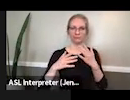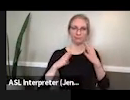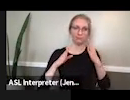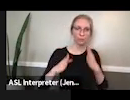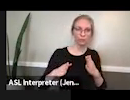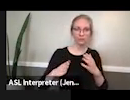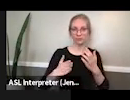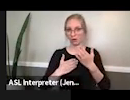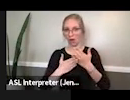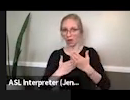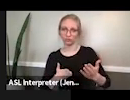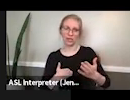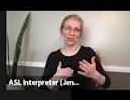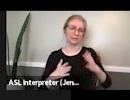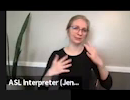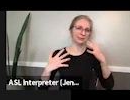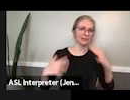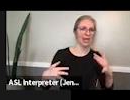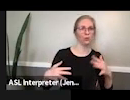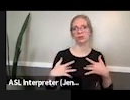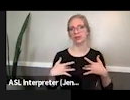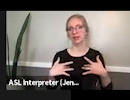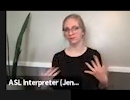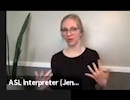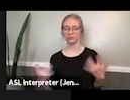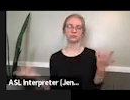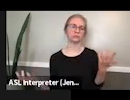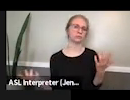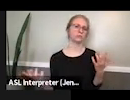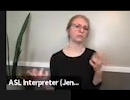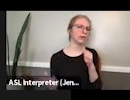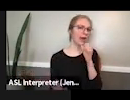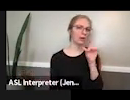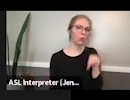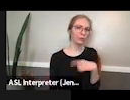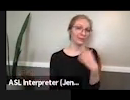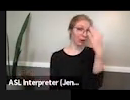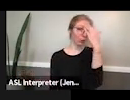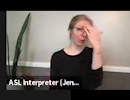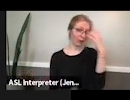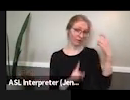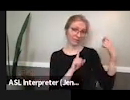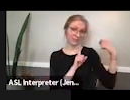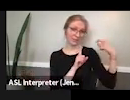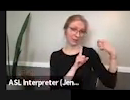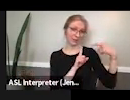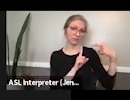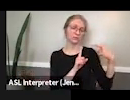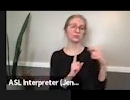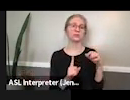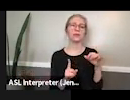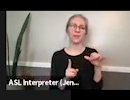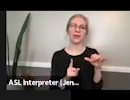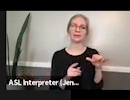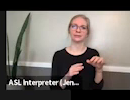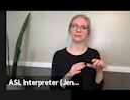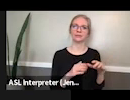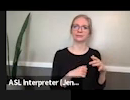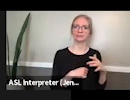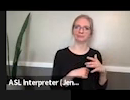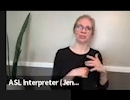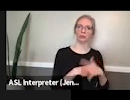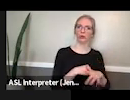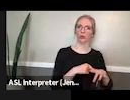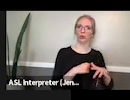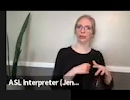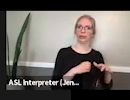event, and it's not only being aware of a stimulus, that's a more primitive level, but it's how